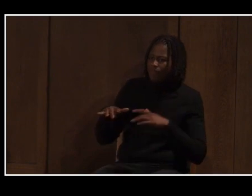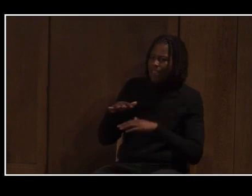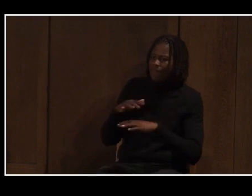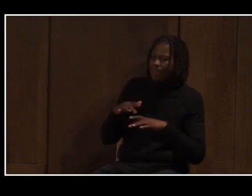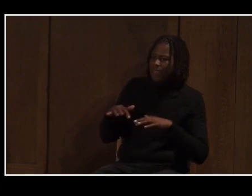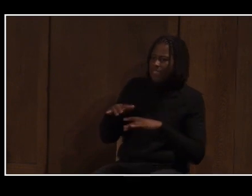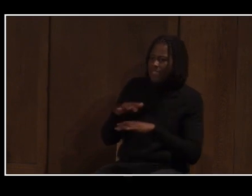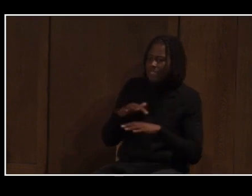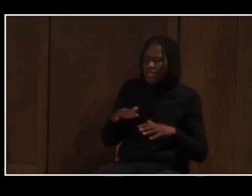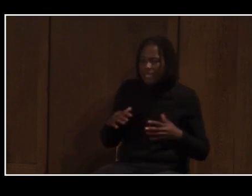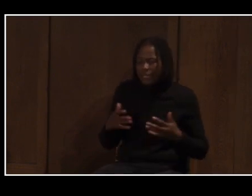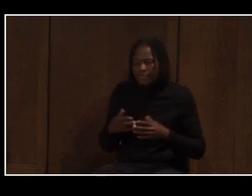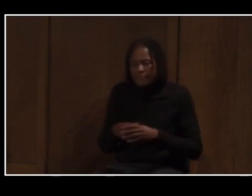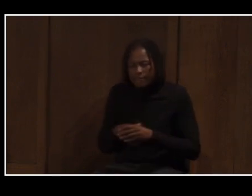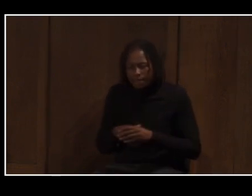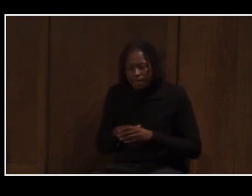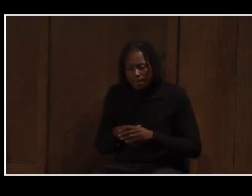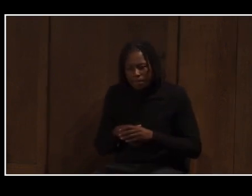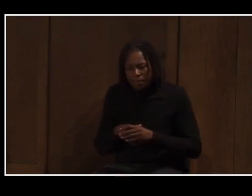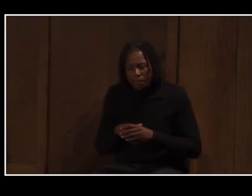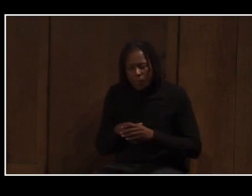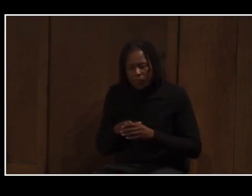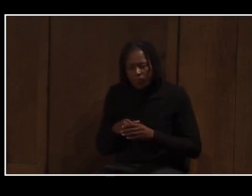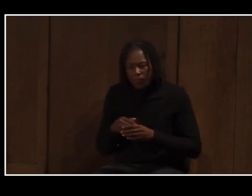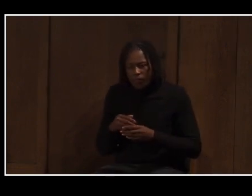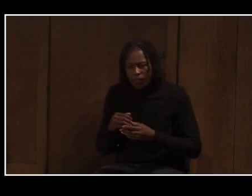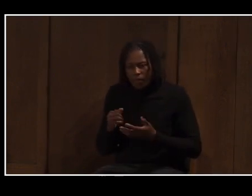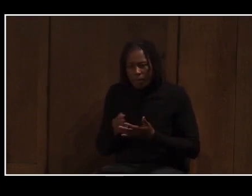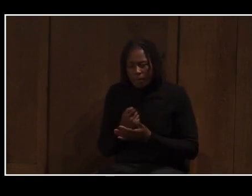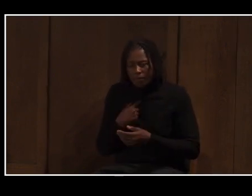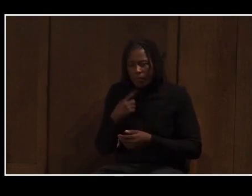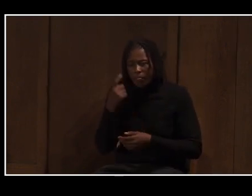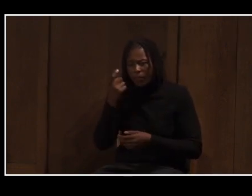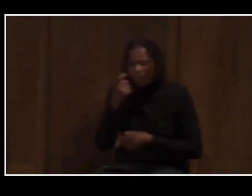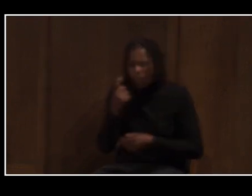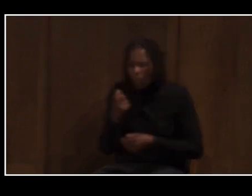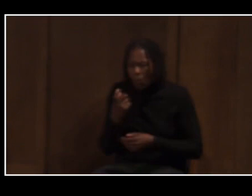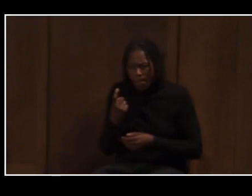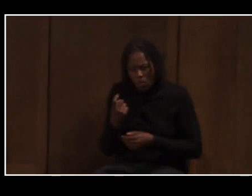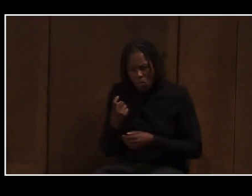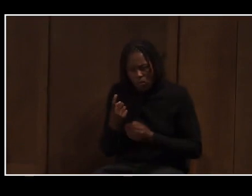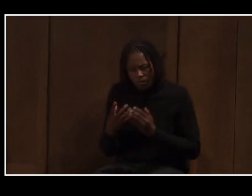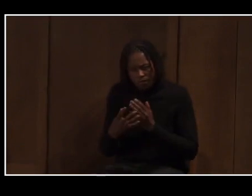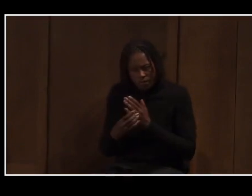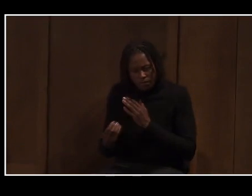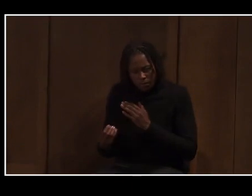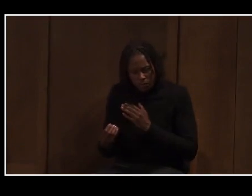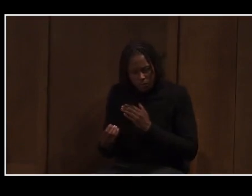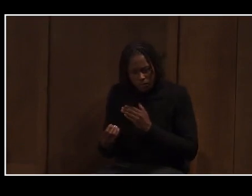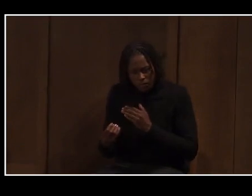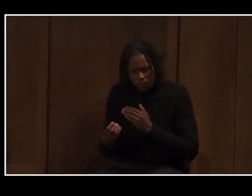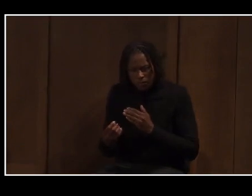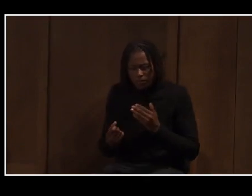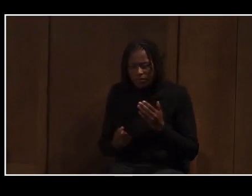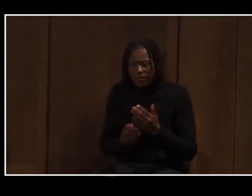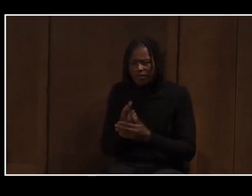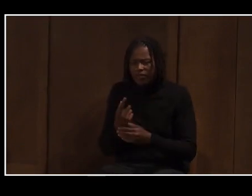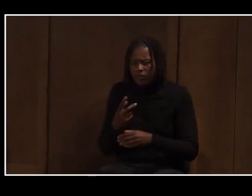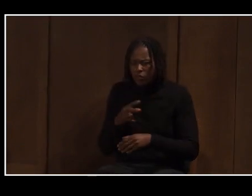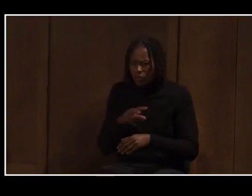it makes me think of another example in the sense that, like, any speech to a police